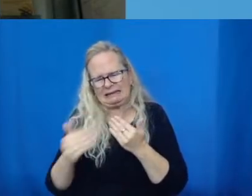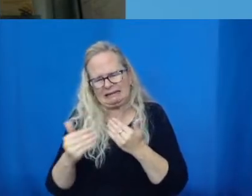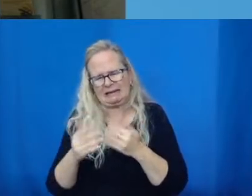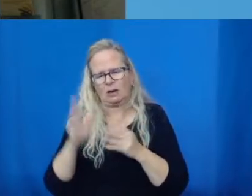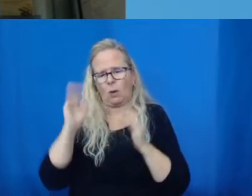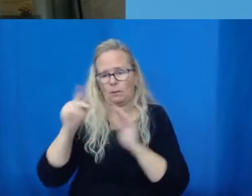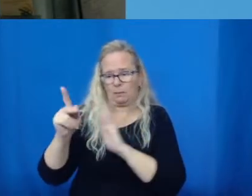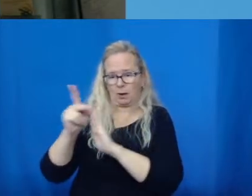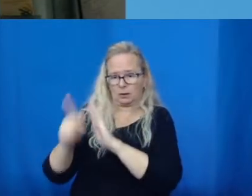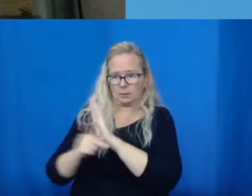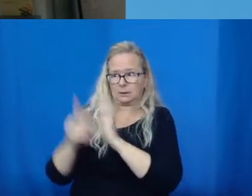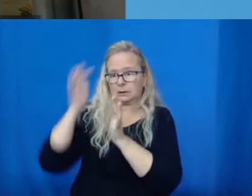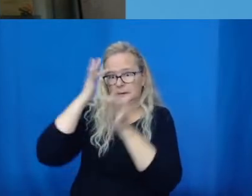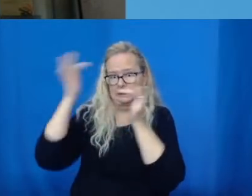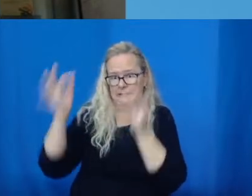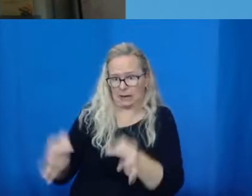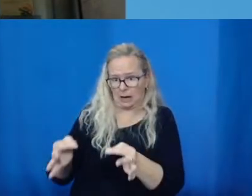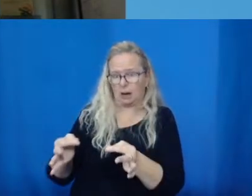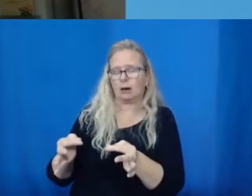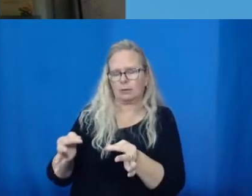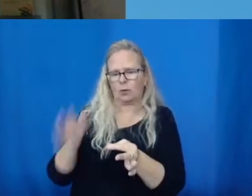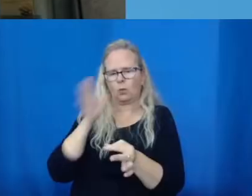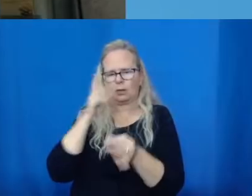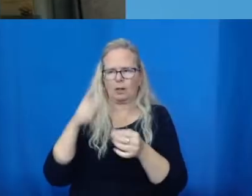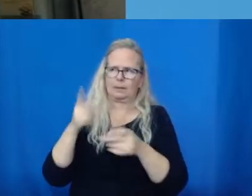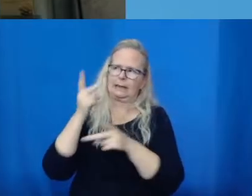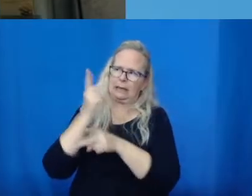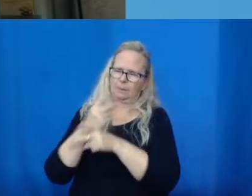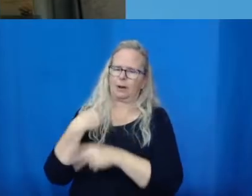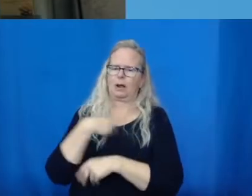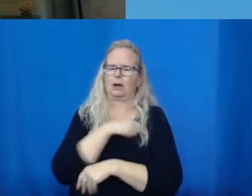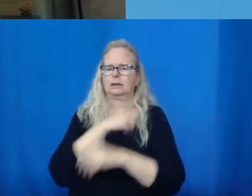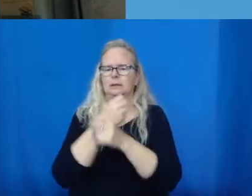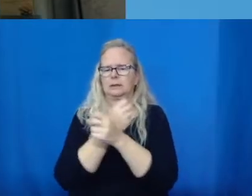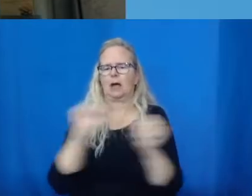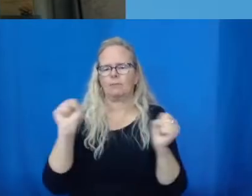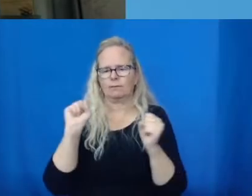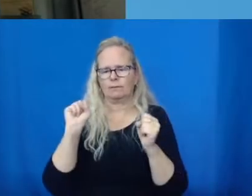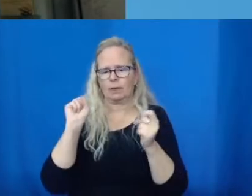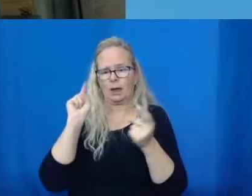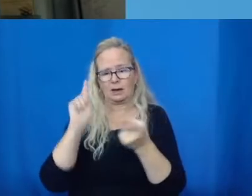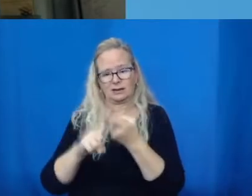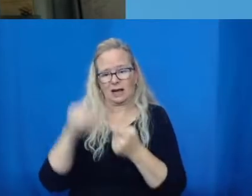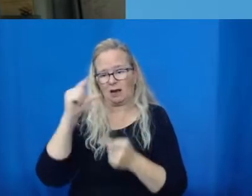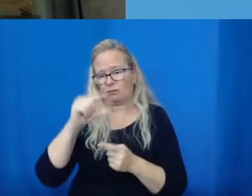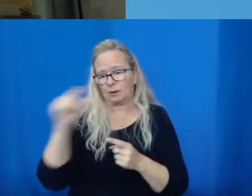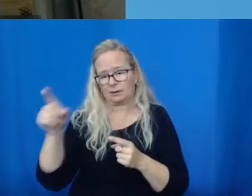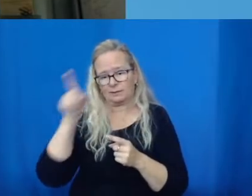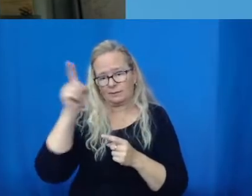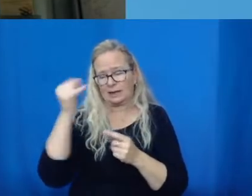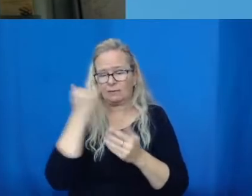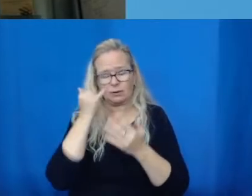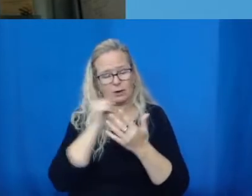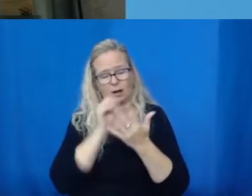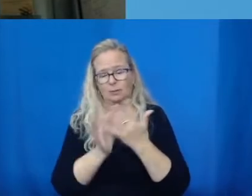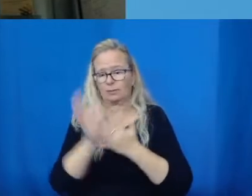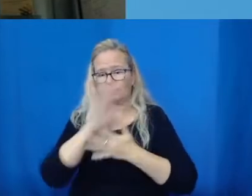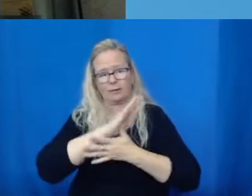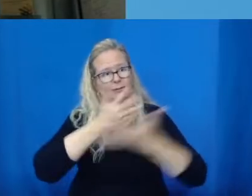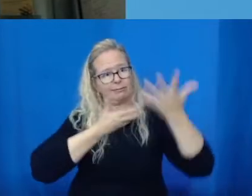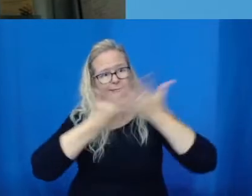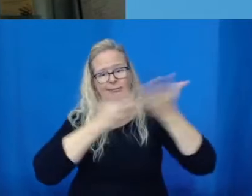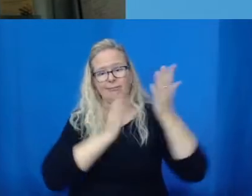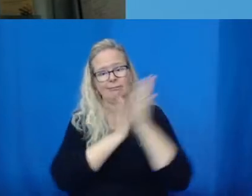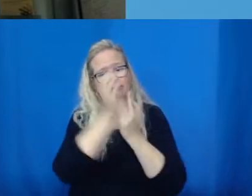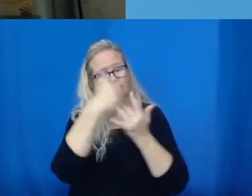government prioritizes transparency and human life and decency in a meaningful way, we will continue.